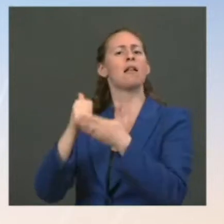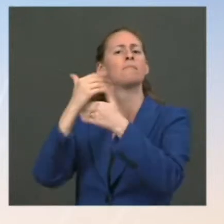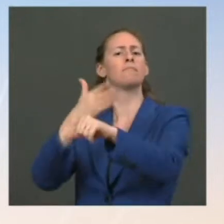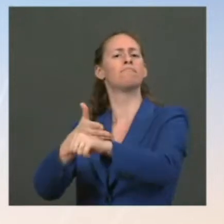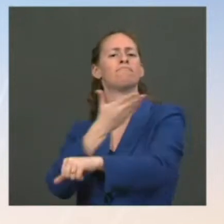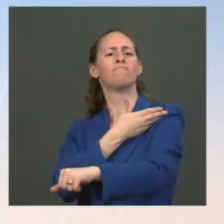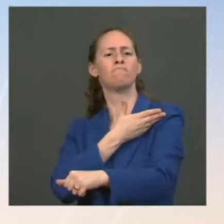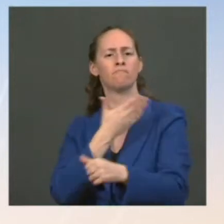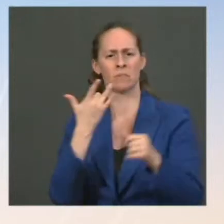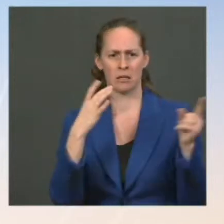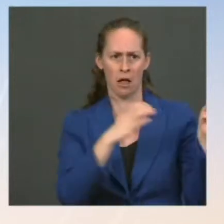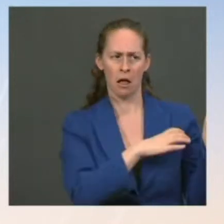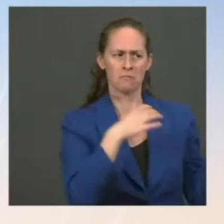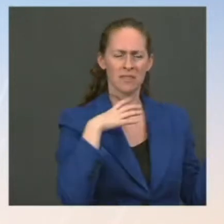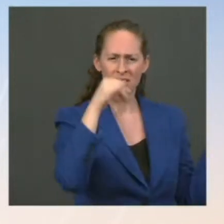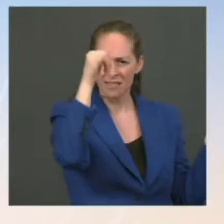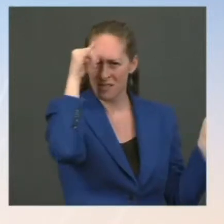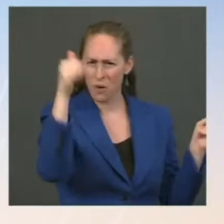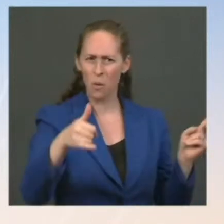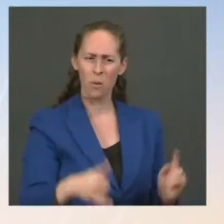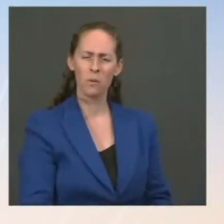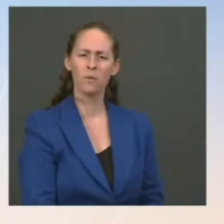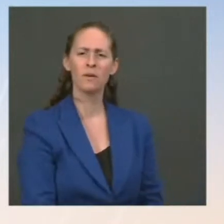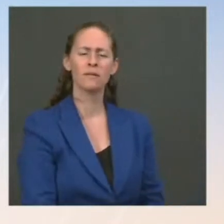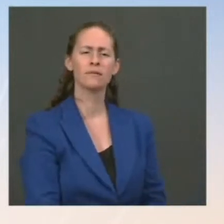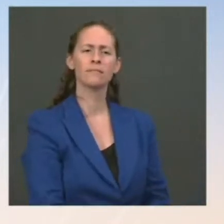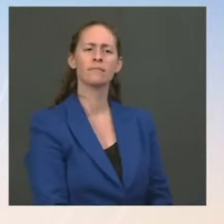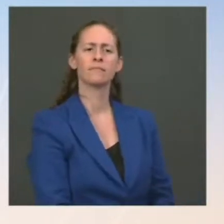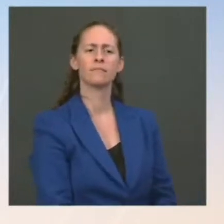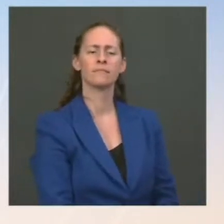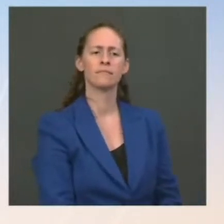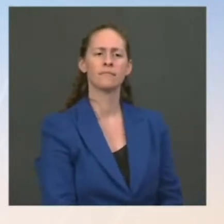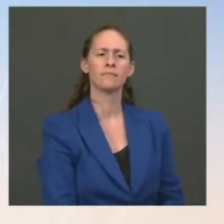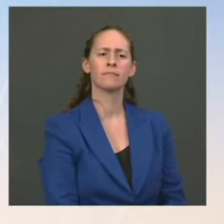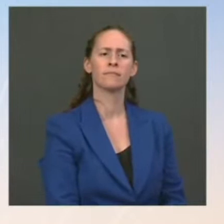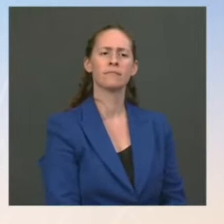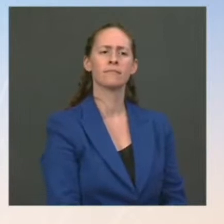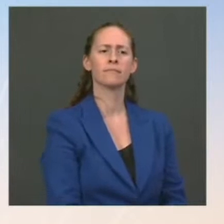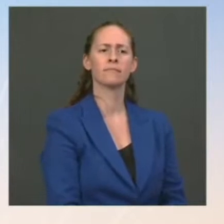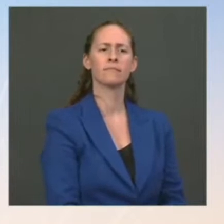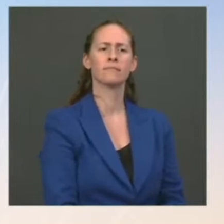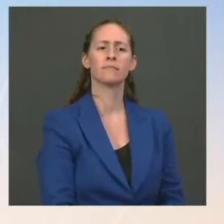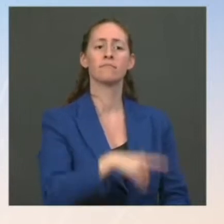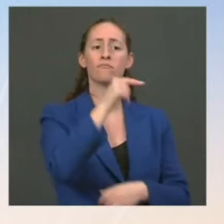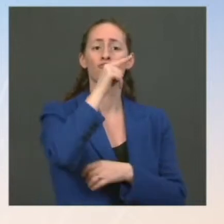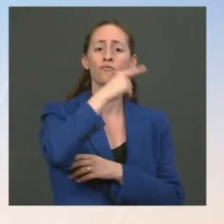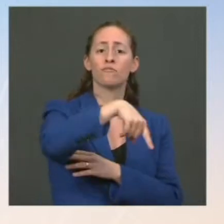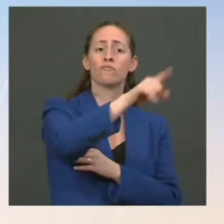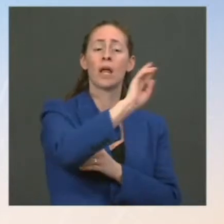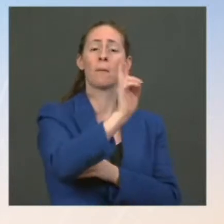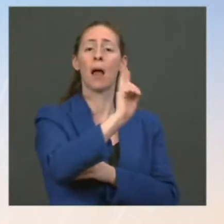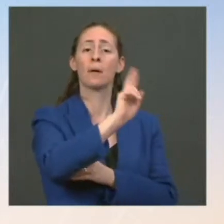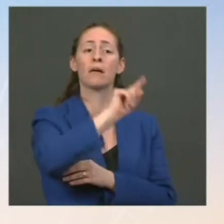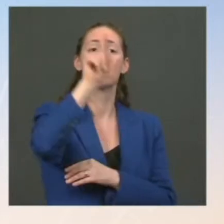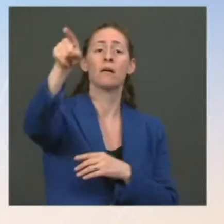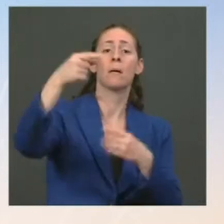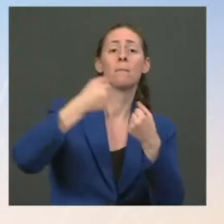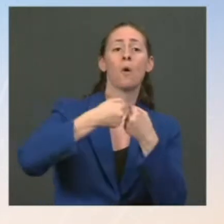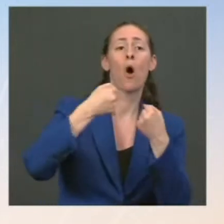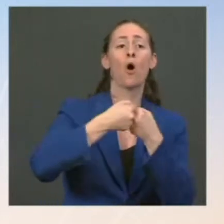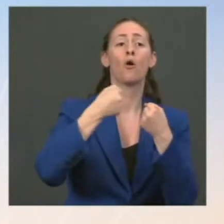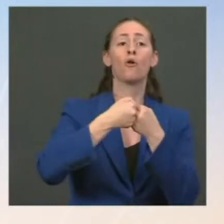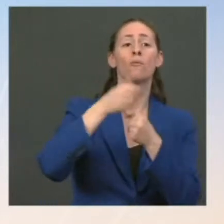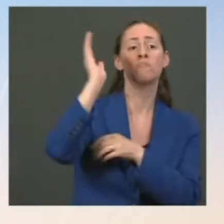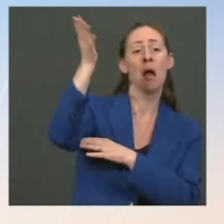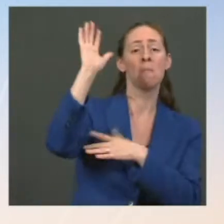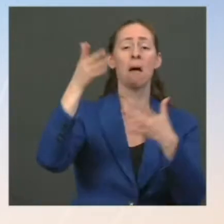now? Well, we would argue that for all of those Republicans who are standing at the border and giving speeches about how broken